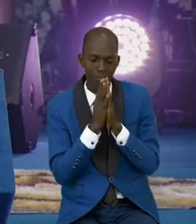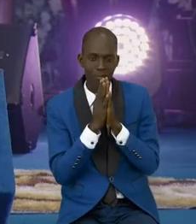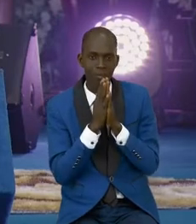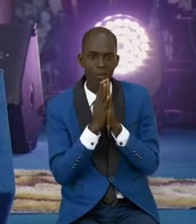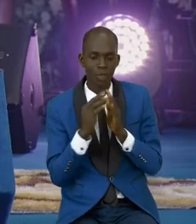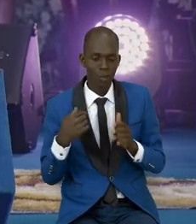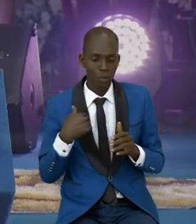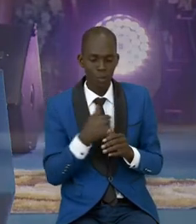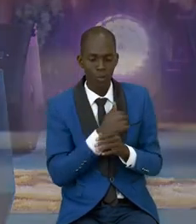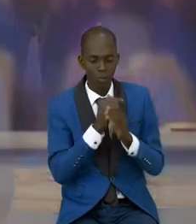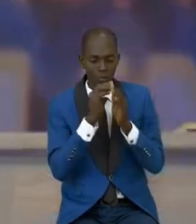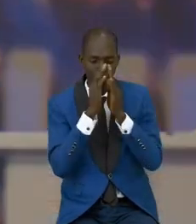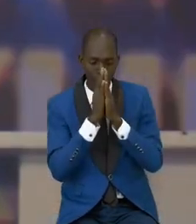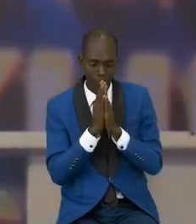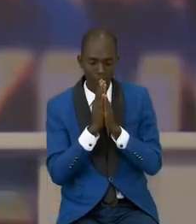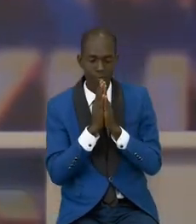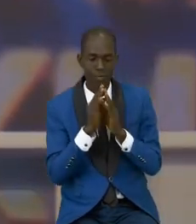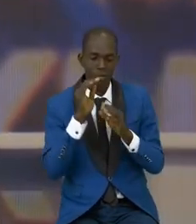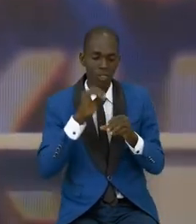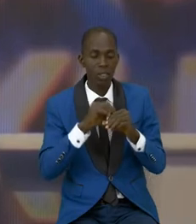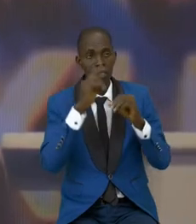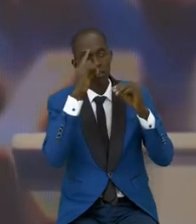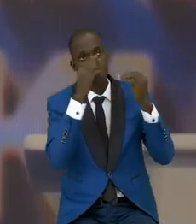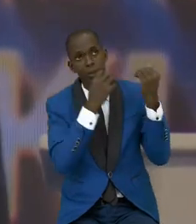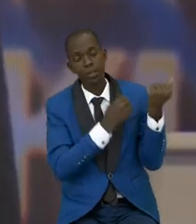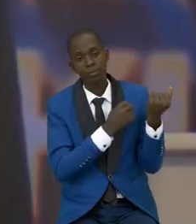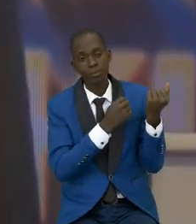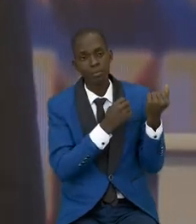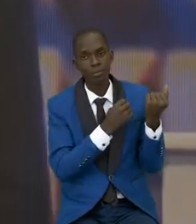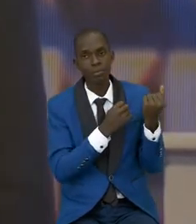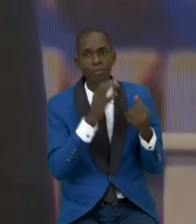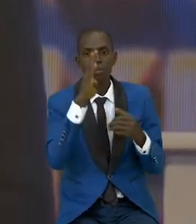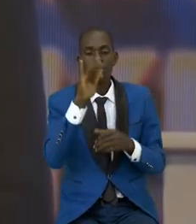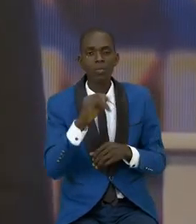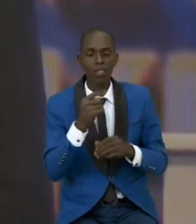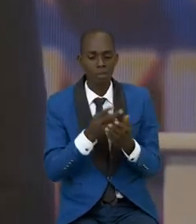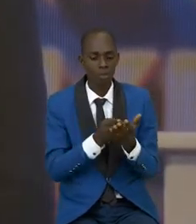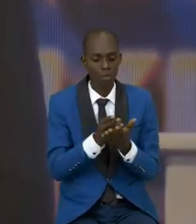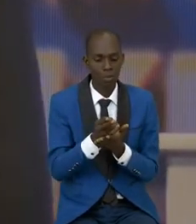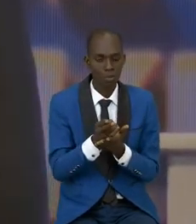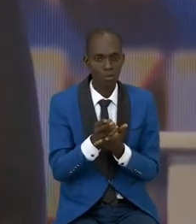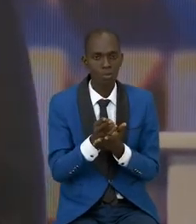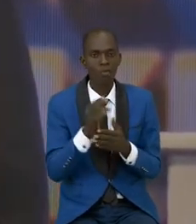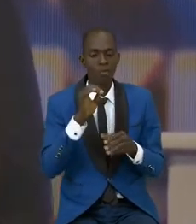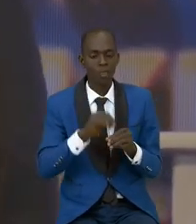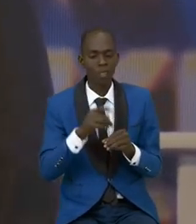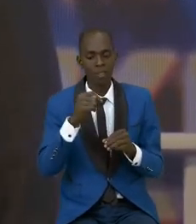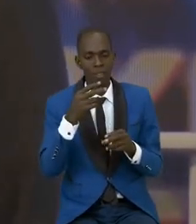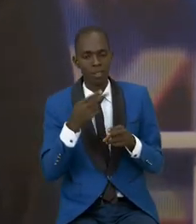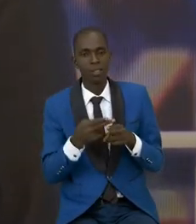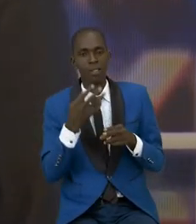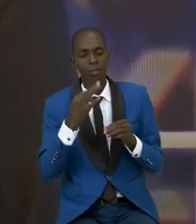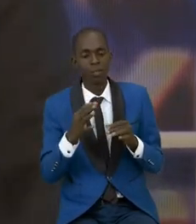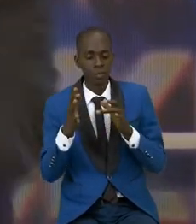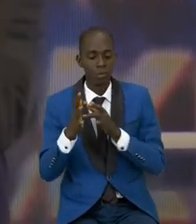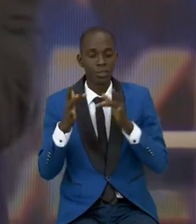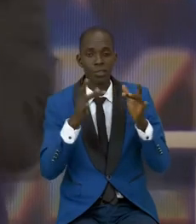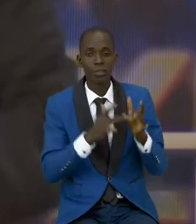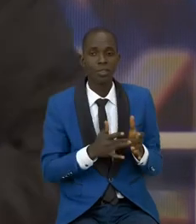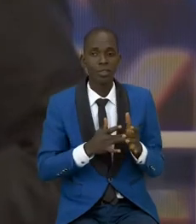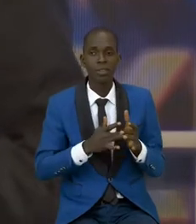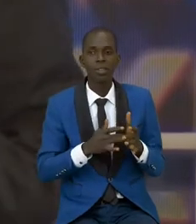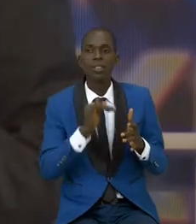pray in faith, by the truth, in the name of Jesus,